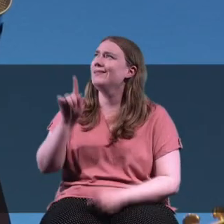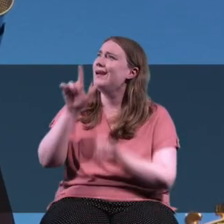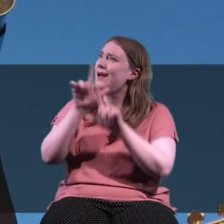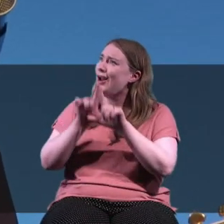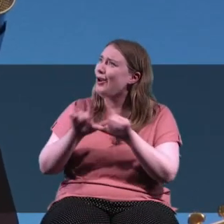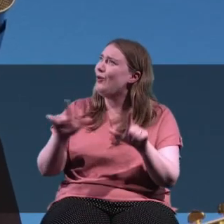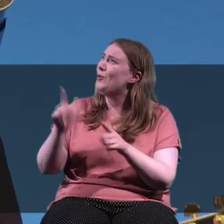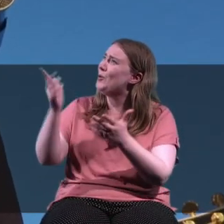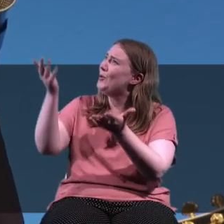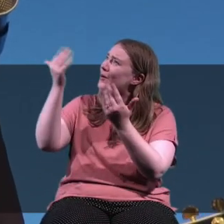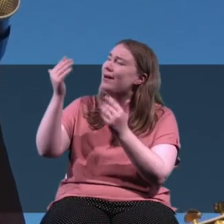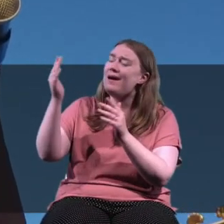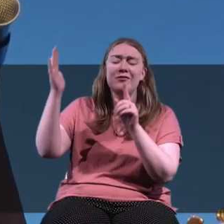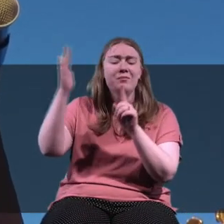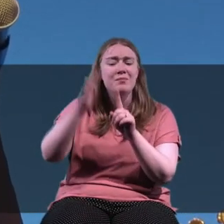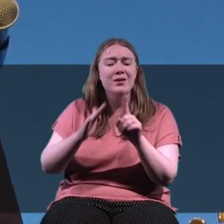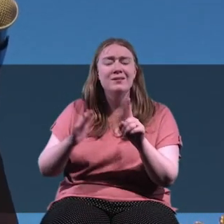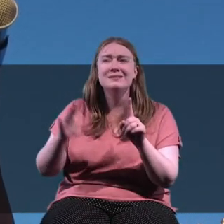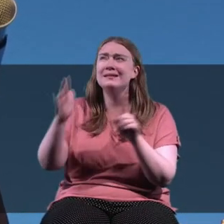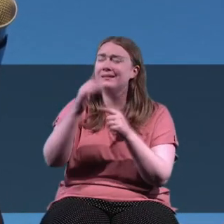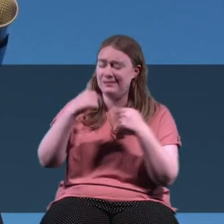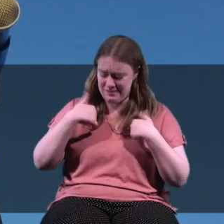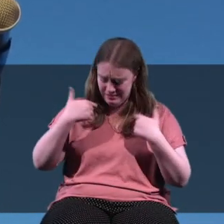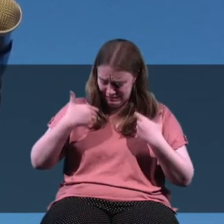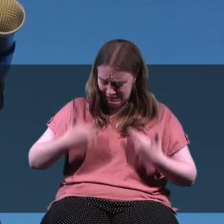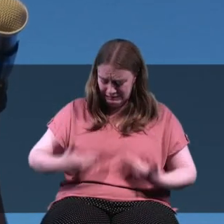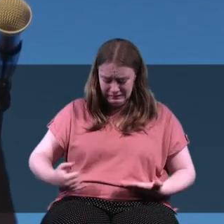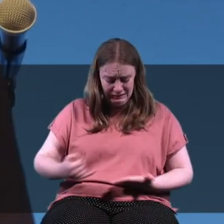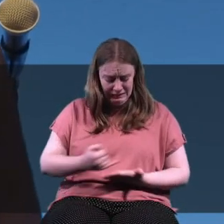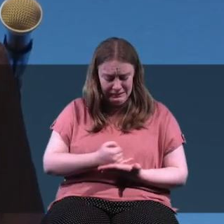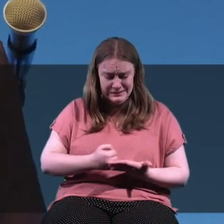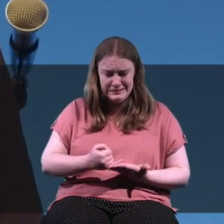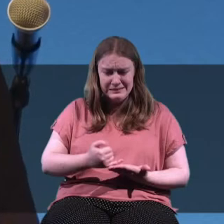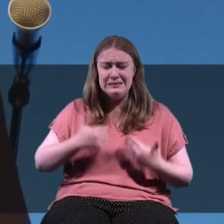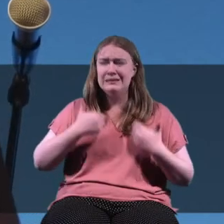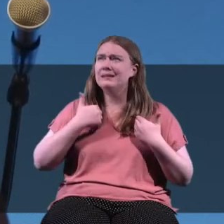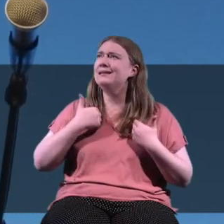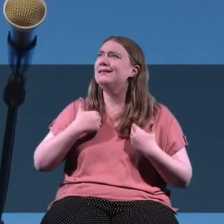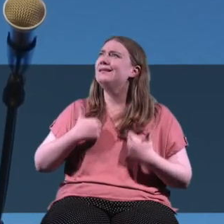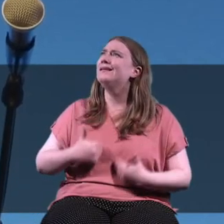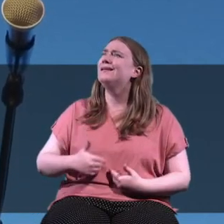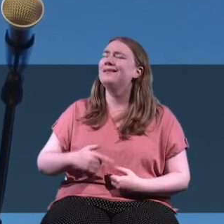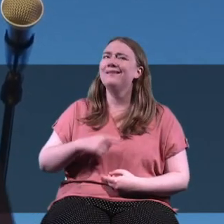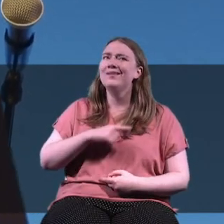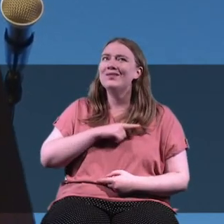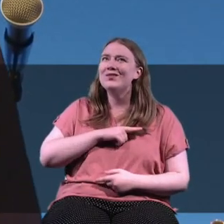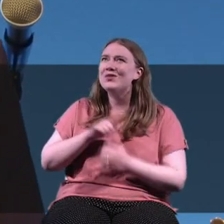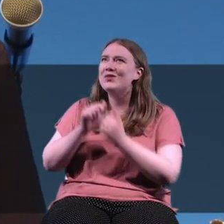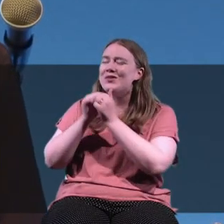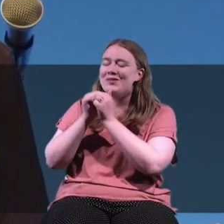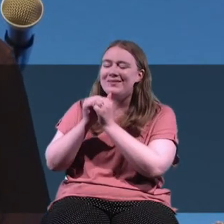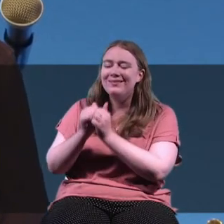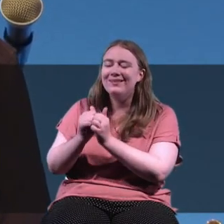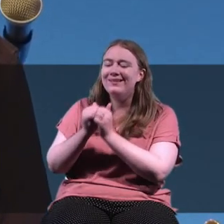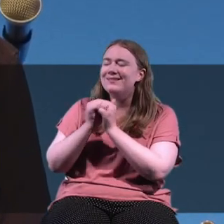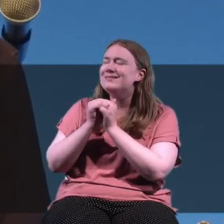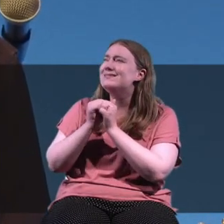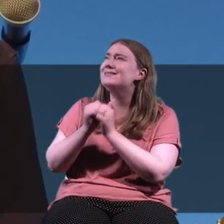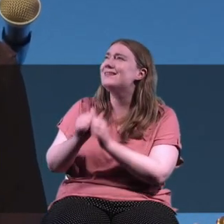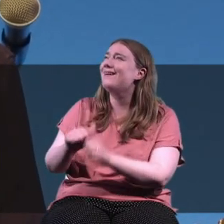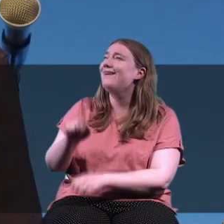Lord, have mercy on this sinner for